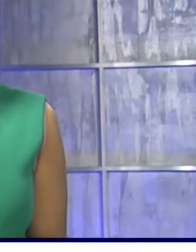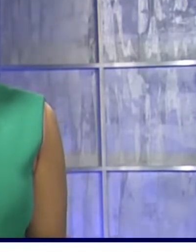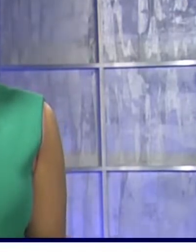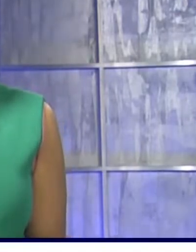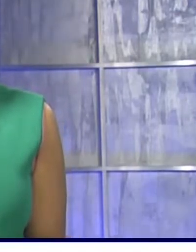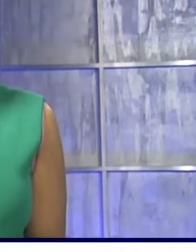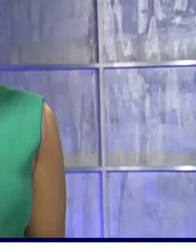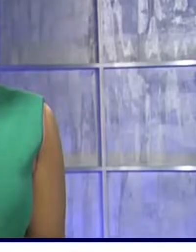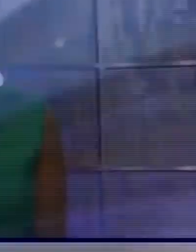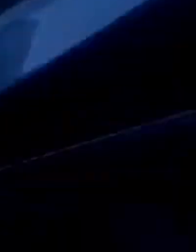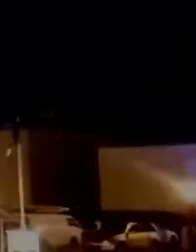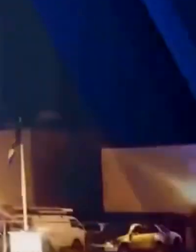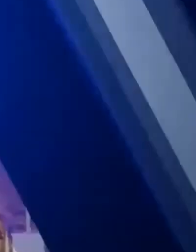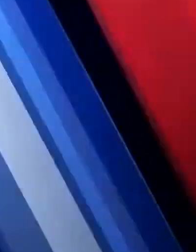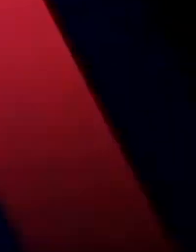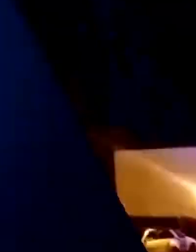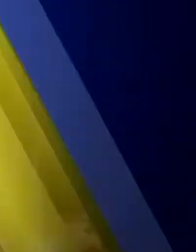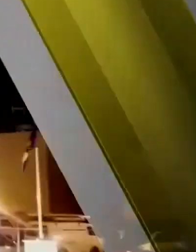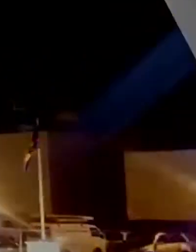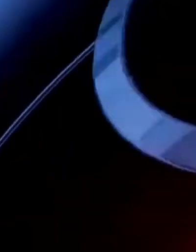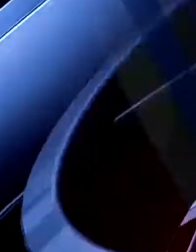CPL.